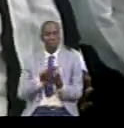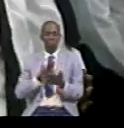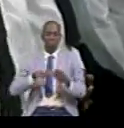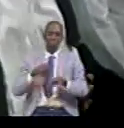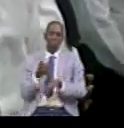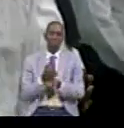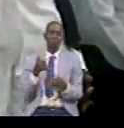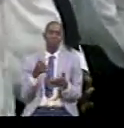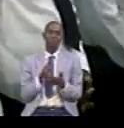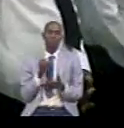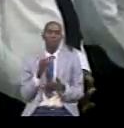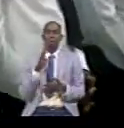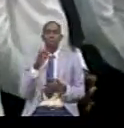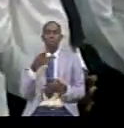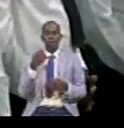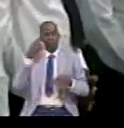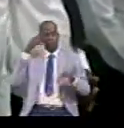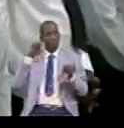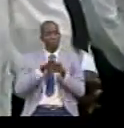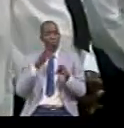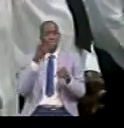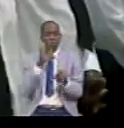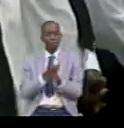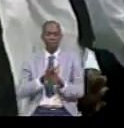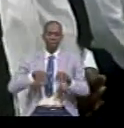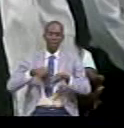By the covenant of promise, seal it up.